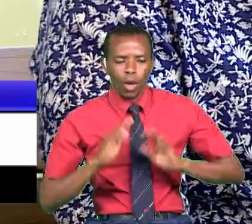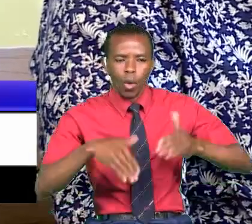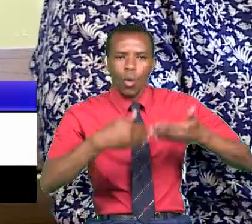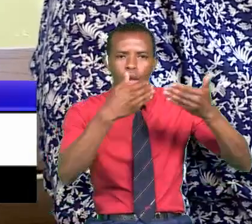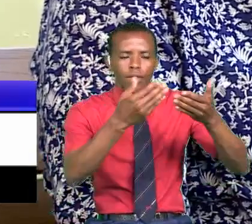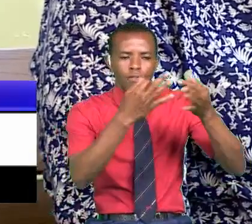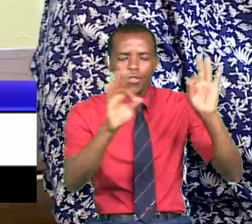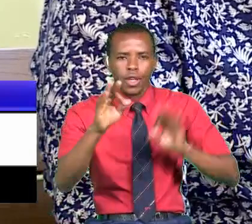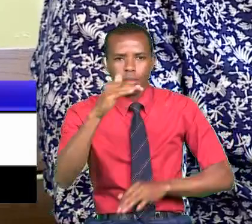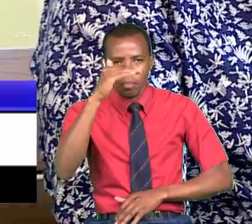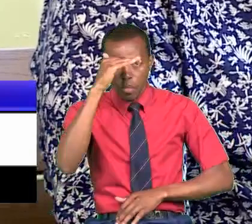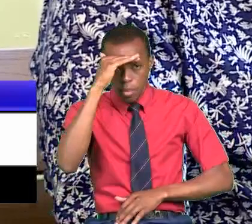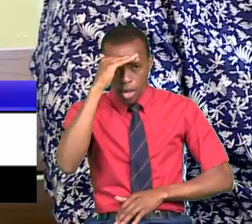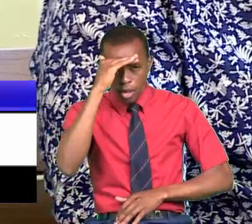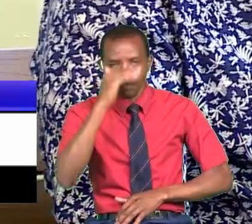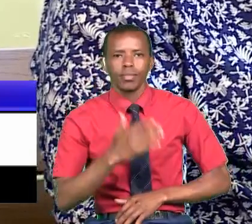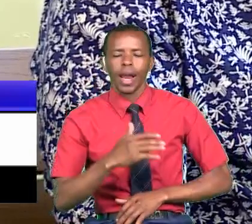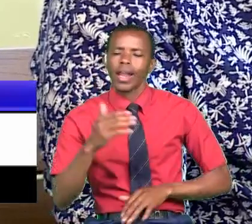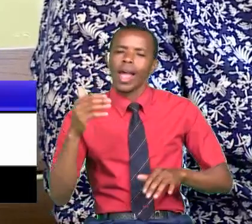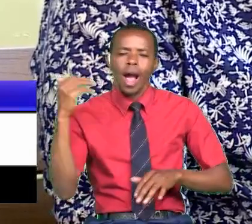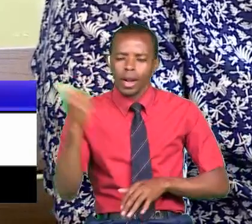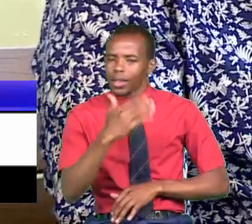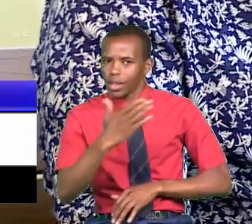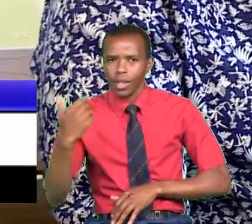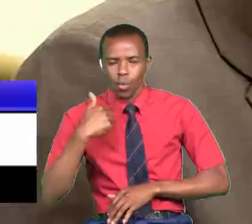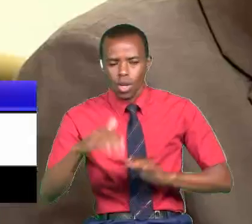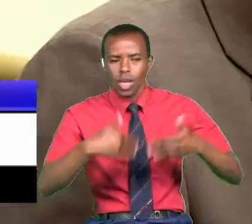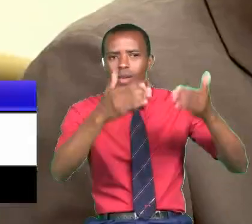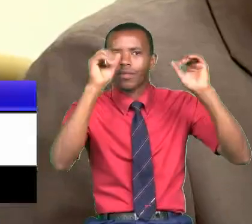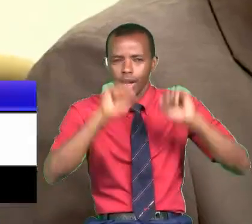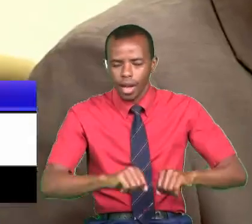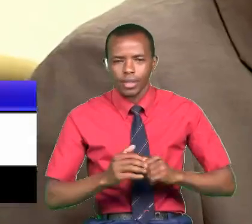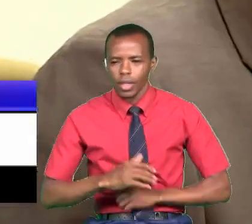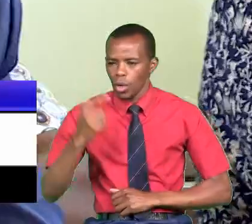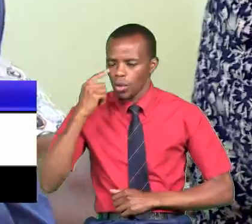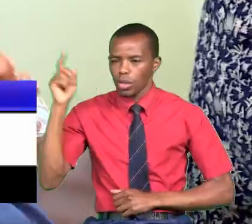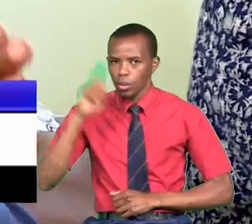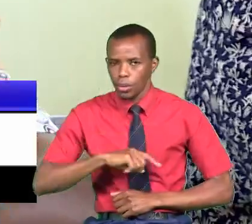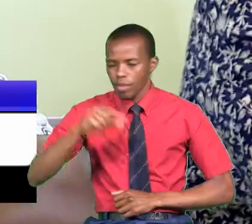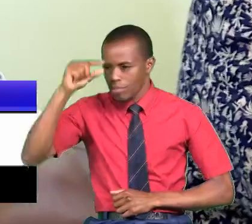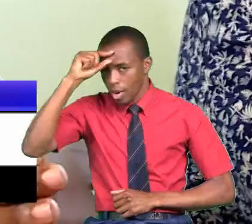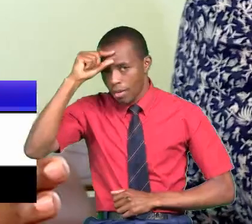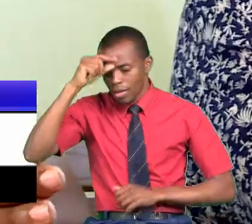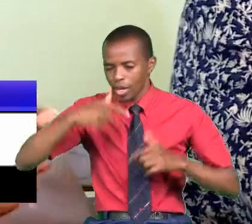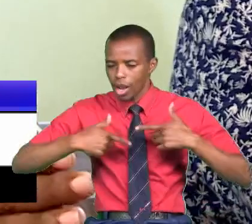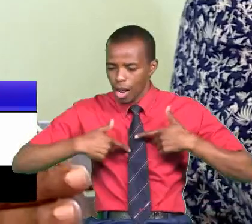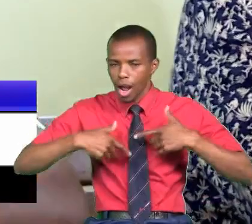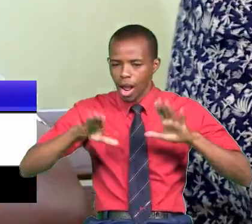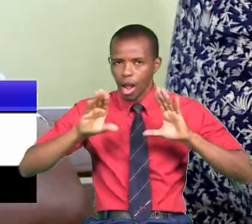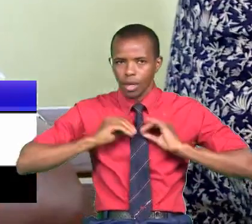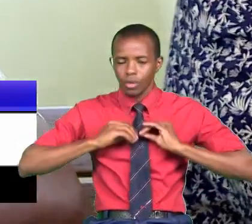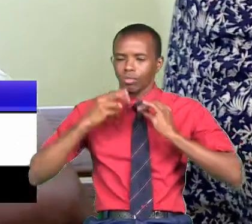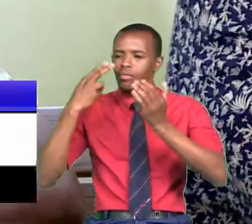tutawapatia bia moja na kitu kingine chochote ambacho tunaweza wapatia. Tumeona ya kwamba serikali imesha kubali kushirikiana